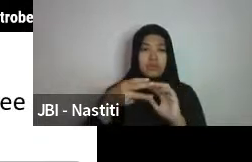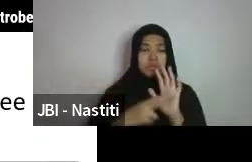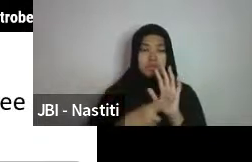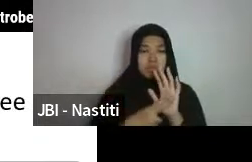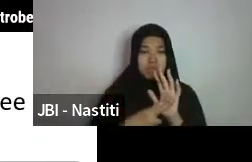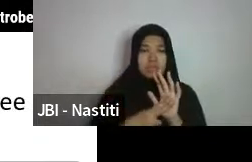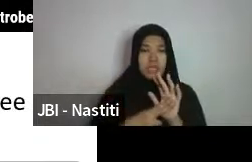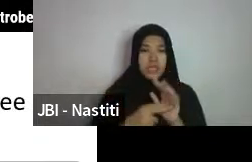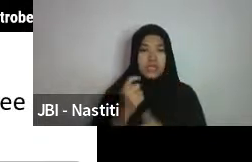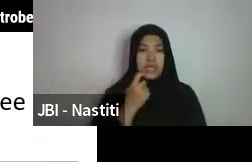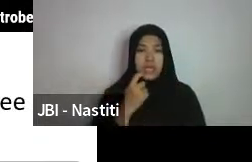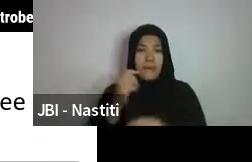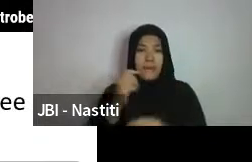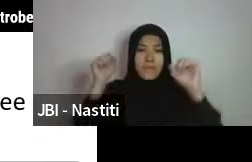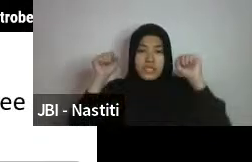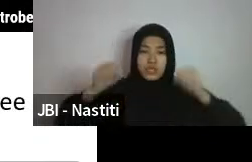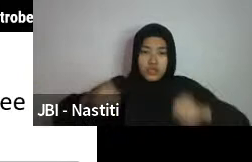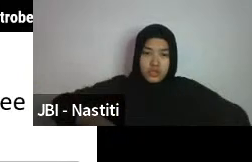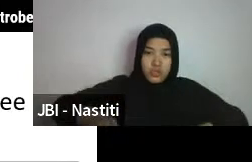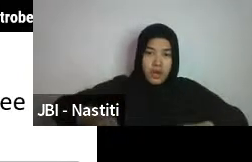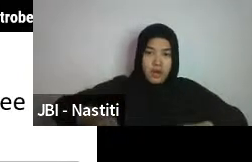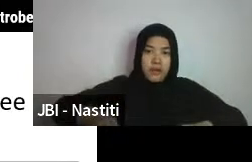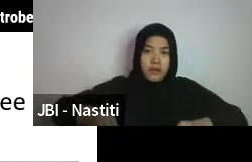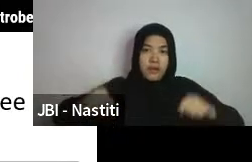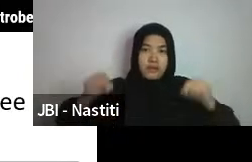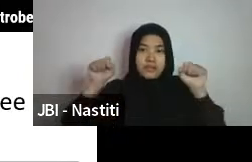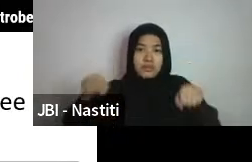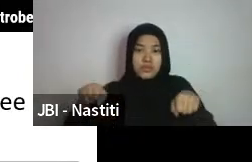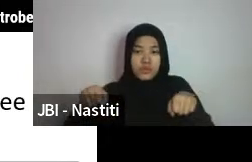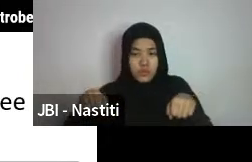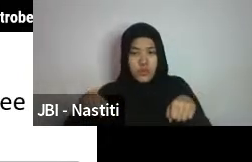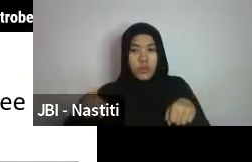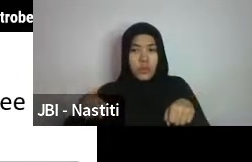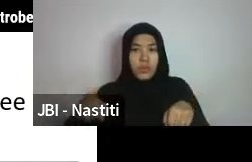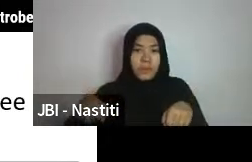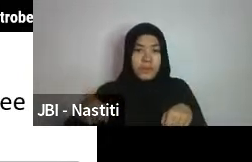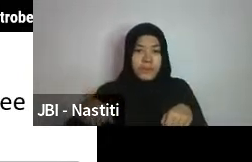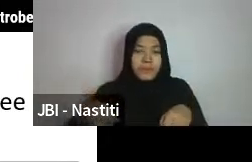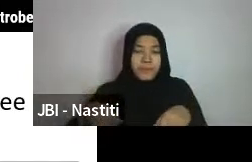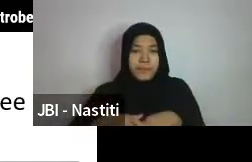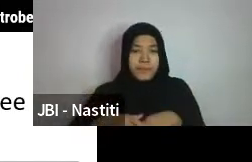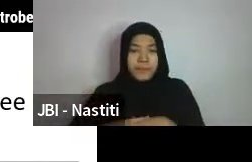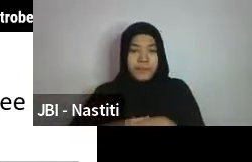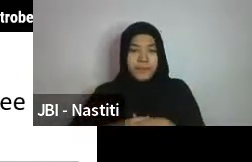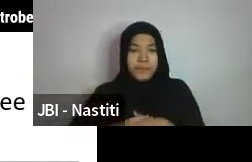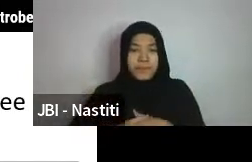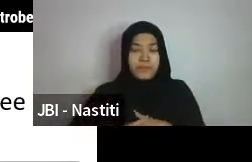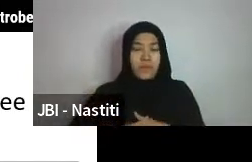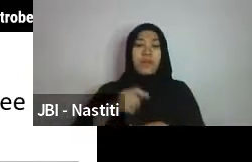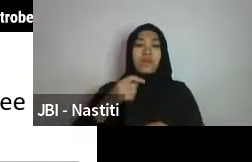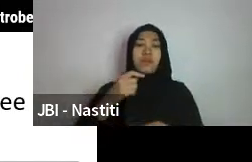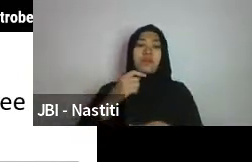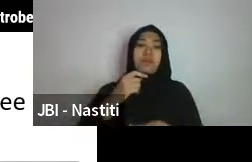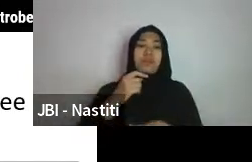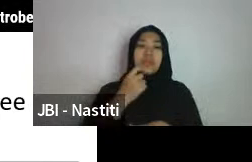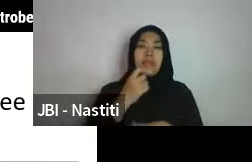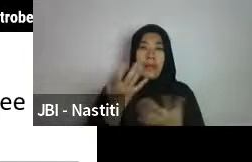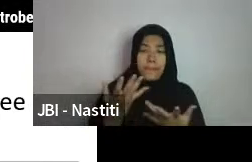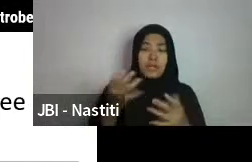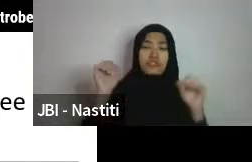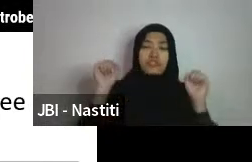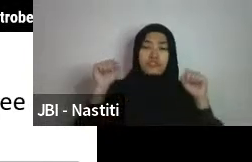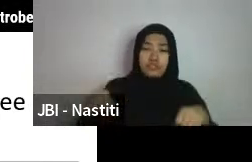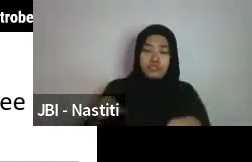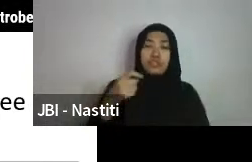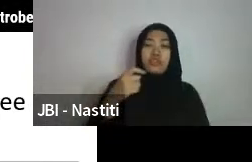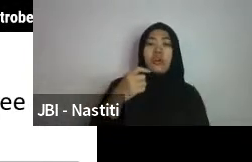the right to the same access to services, to the recognition that their role includes caring for people with intellectual